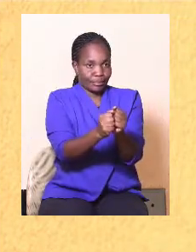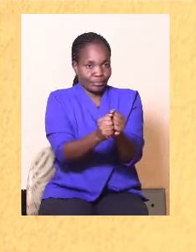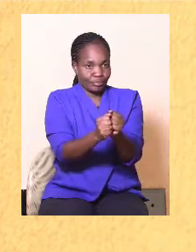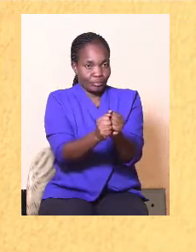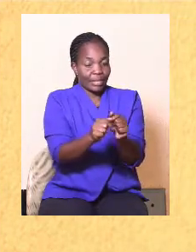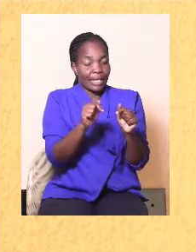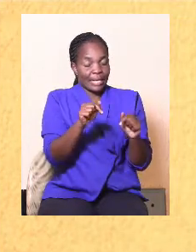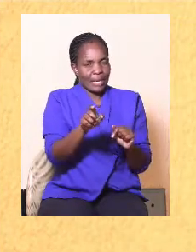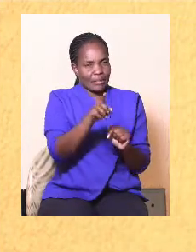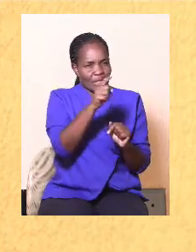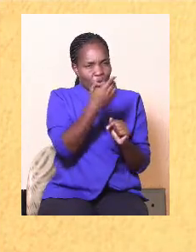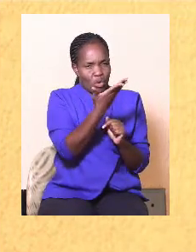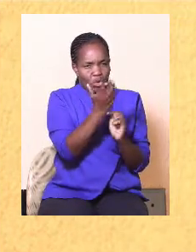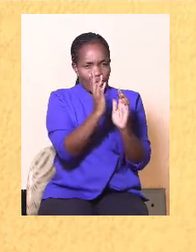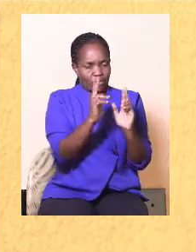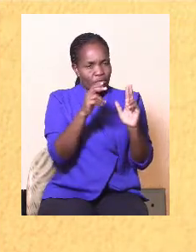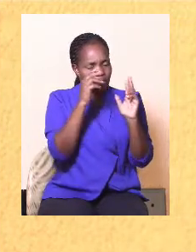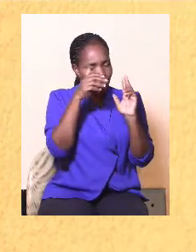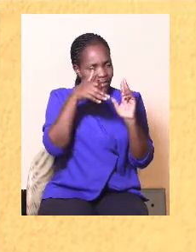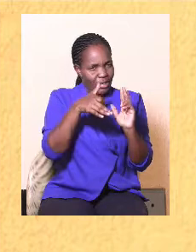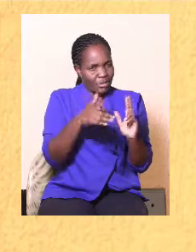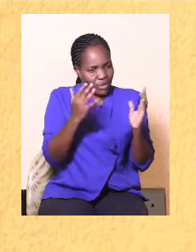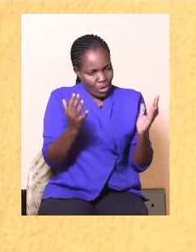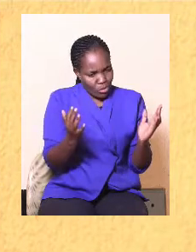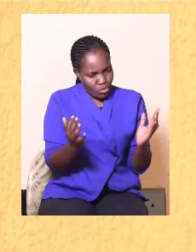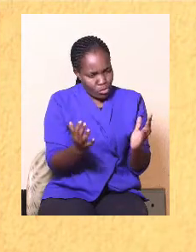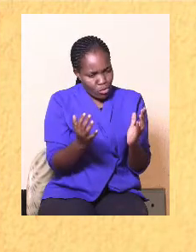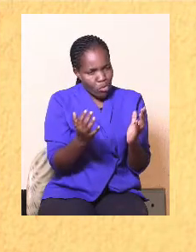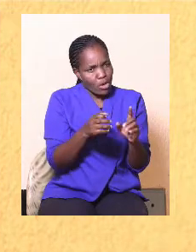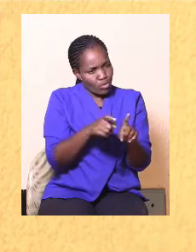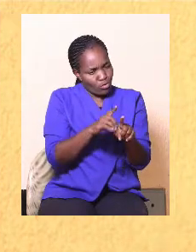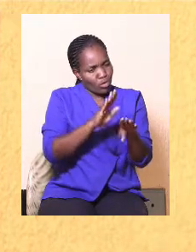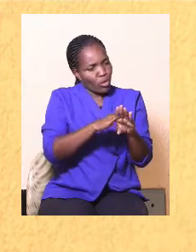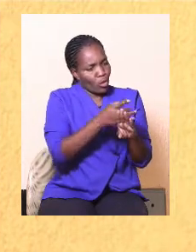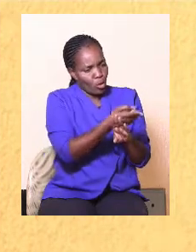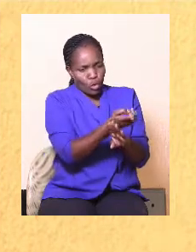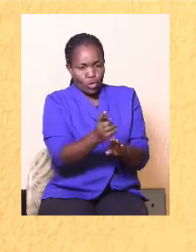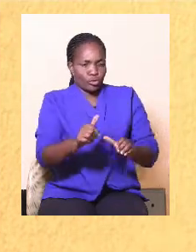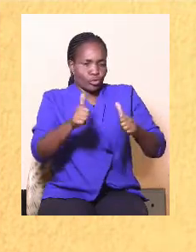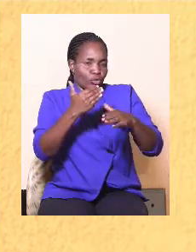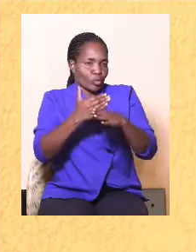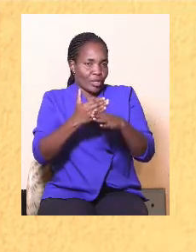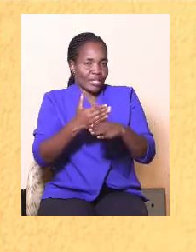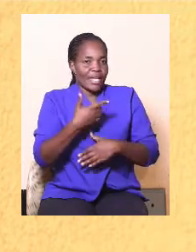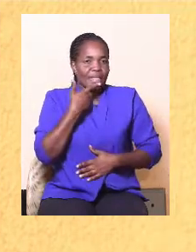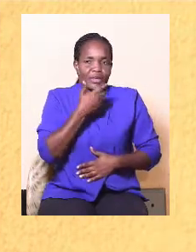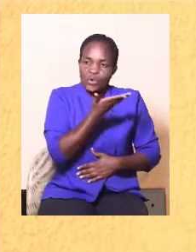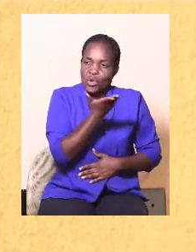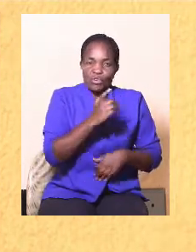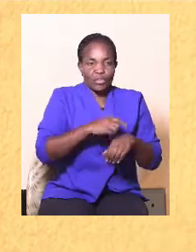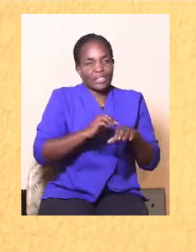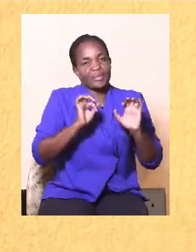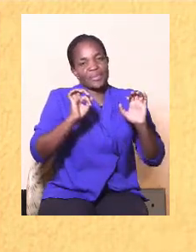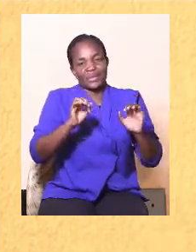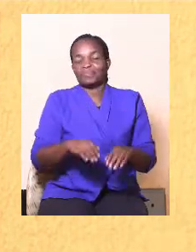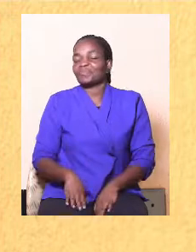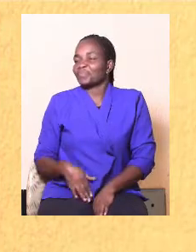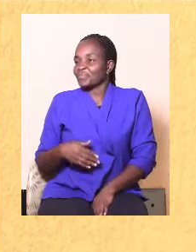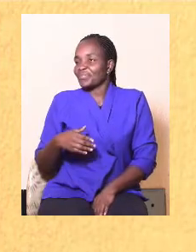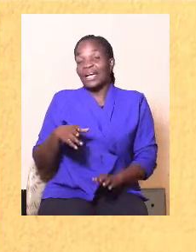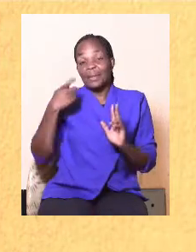other Namibians to follow these good examples. Let me stop there. Thank you very much for your kind attention. Thank you very much,